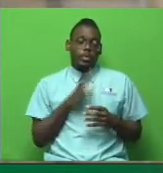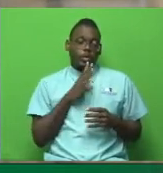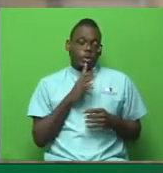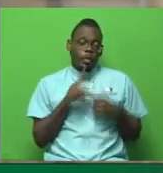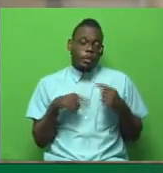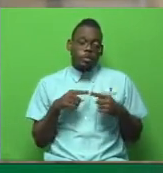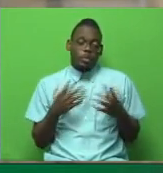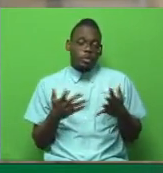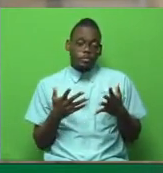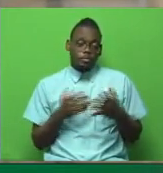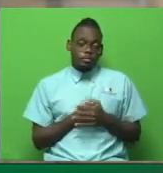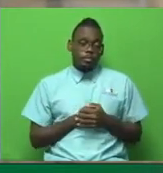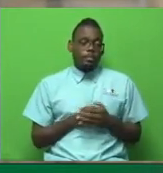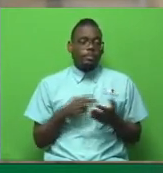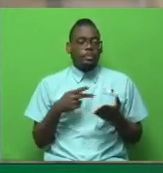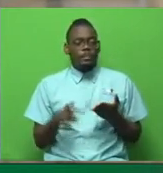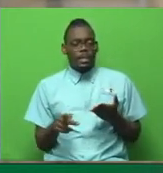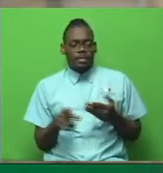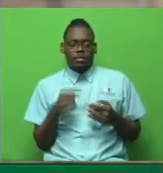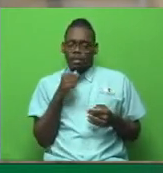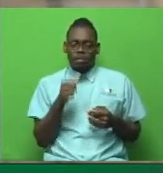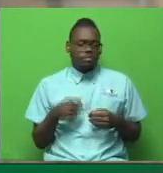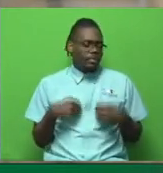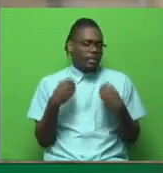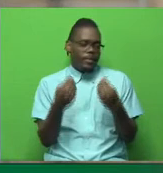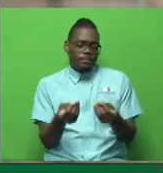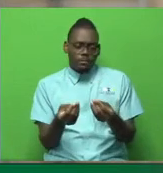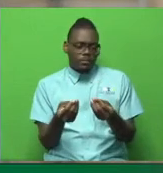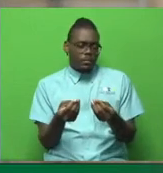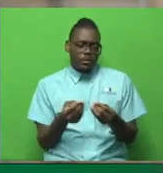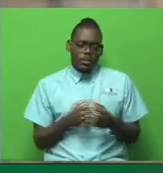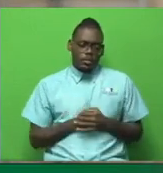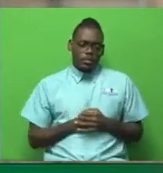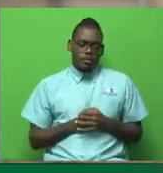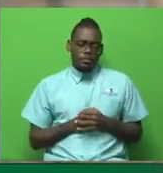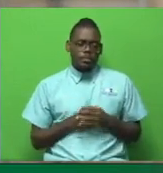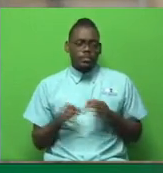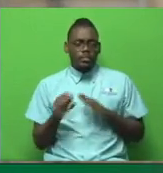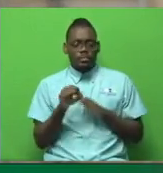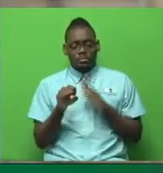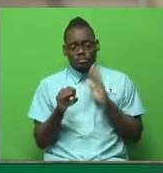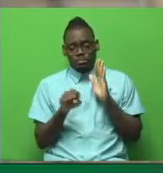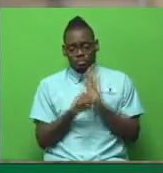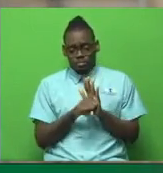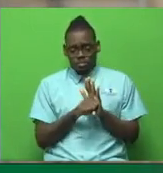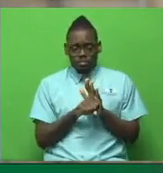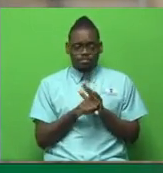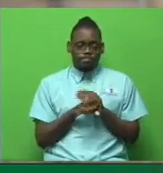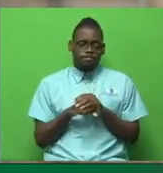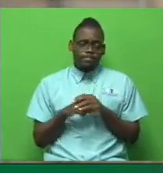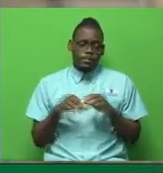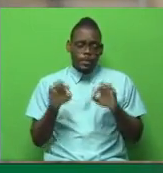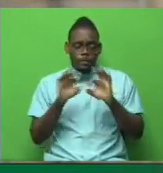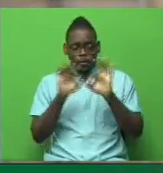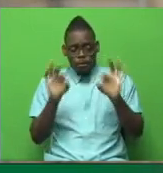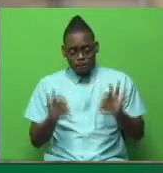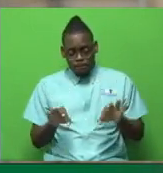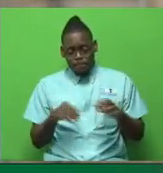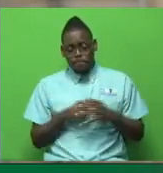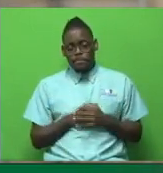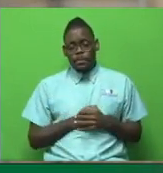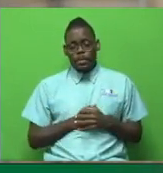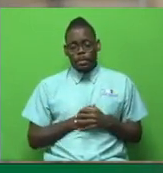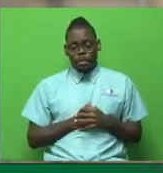organizations two State Enterprises and I'll use maybe well I'll say that several organizations have outstanding